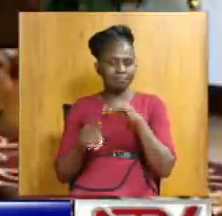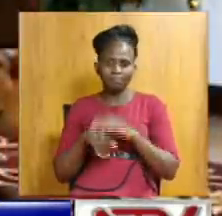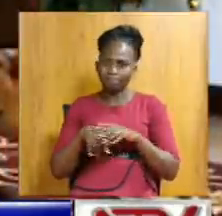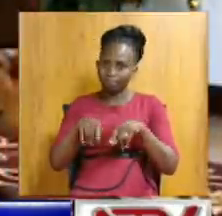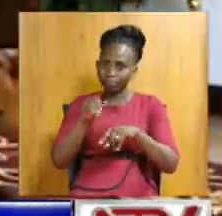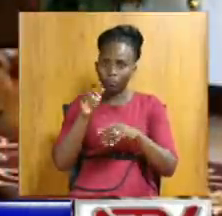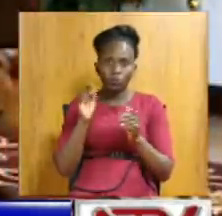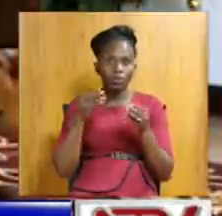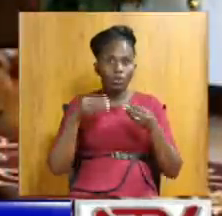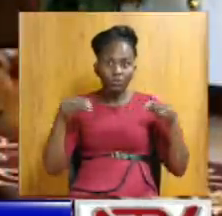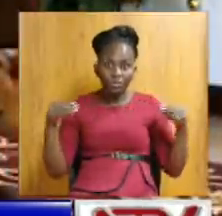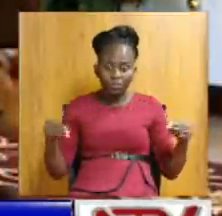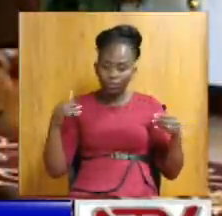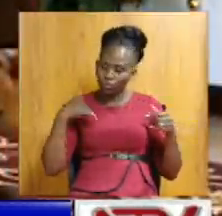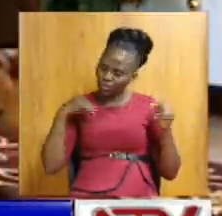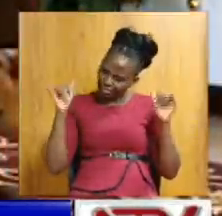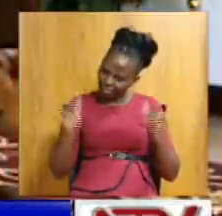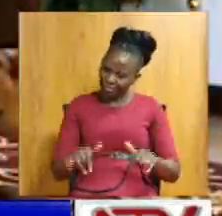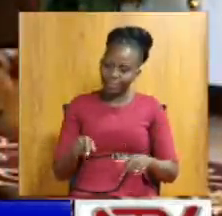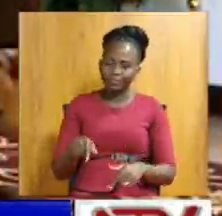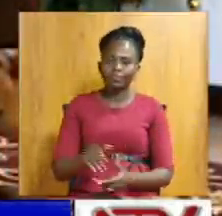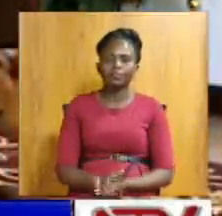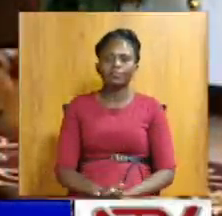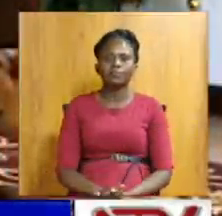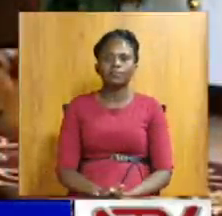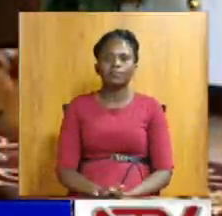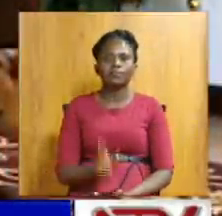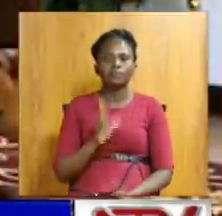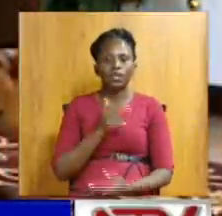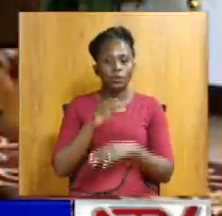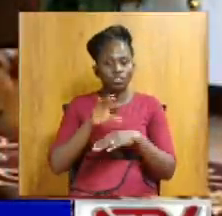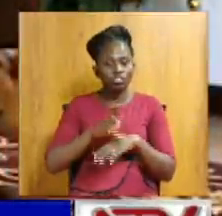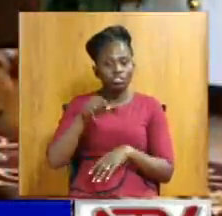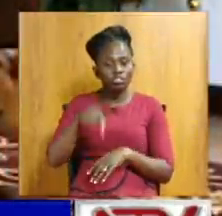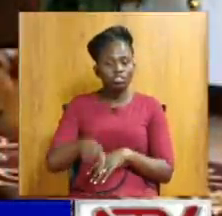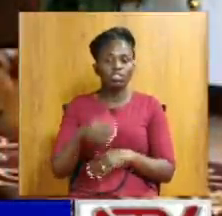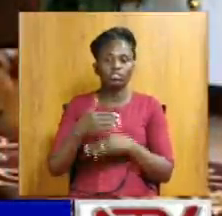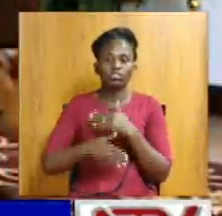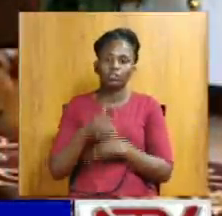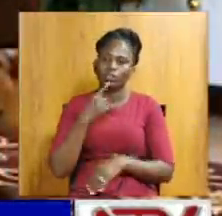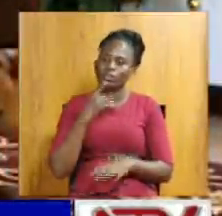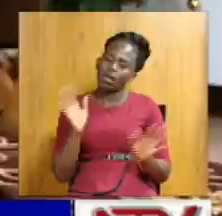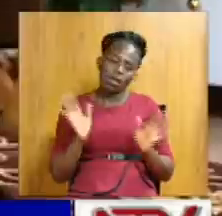Christmas. We stayed here. Our church is near here, but we said,